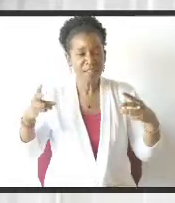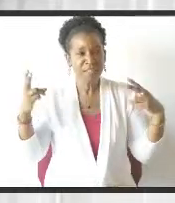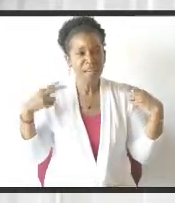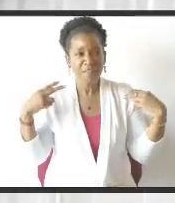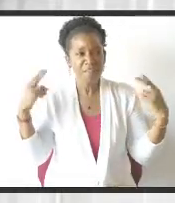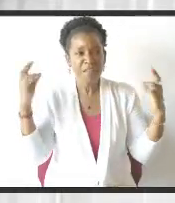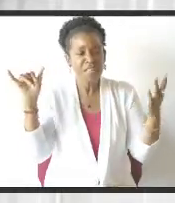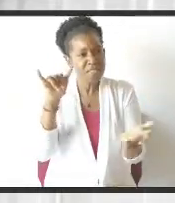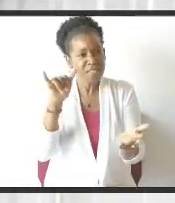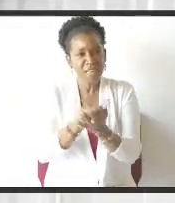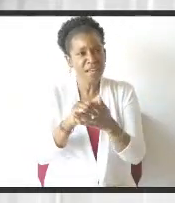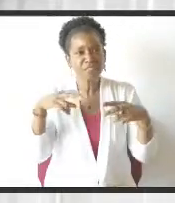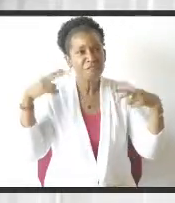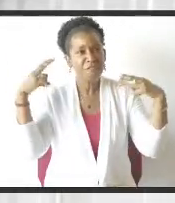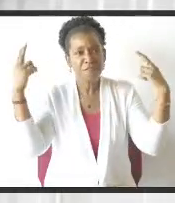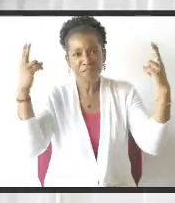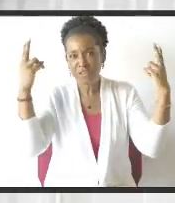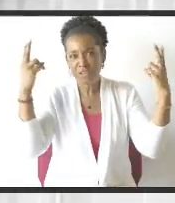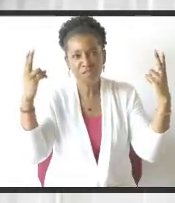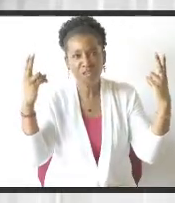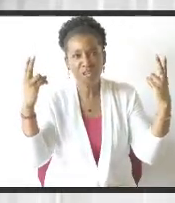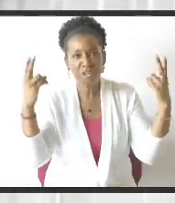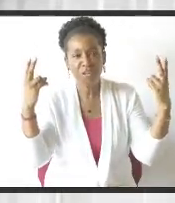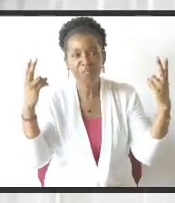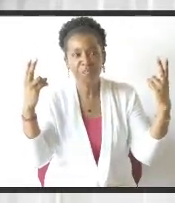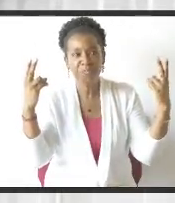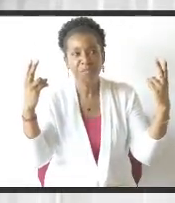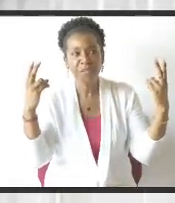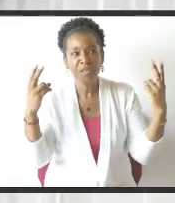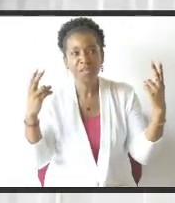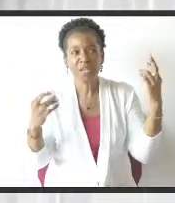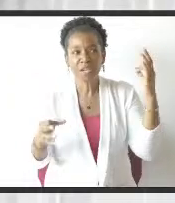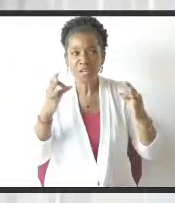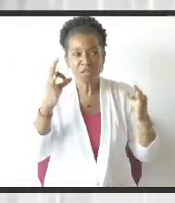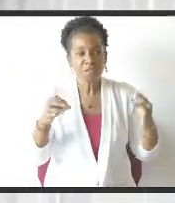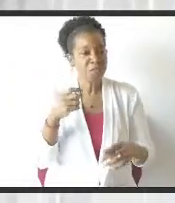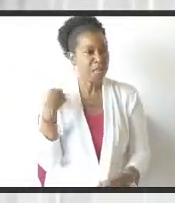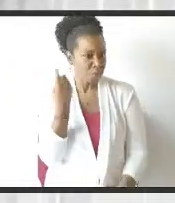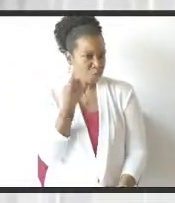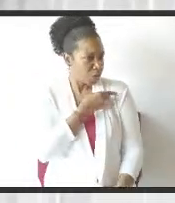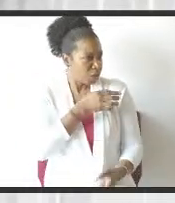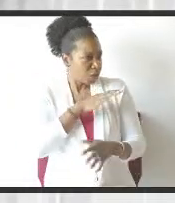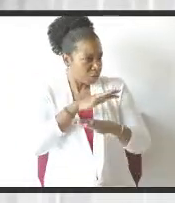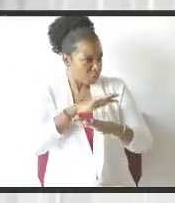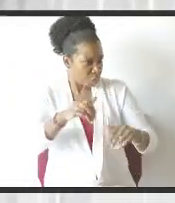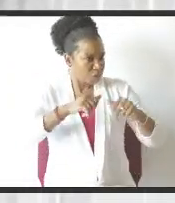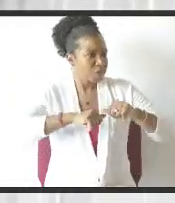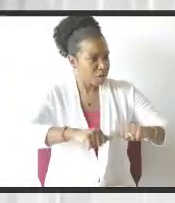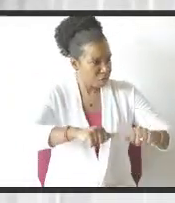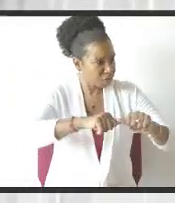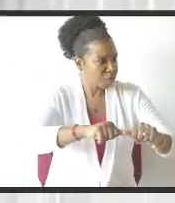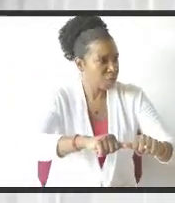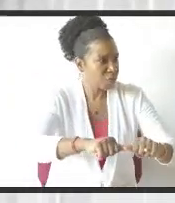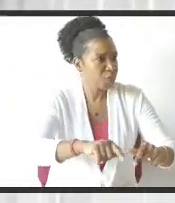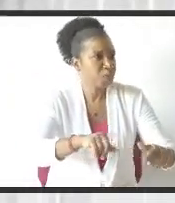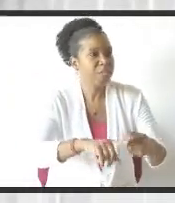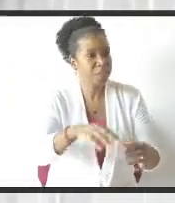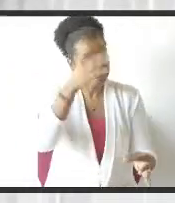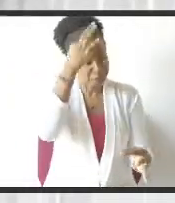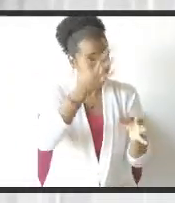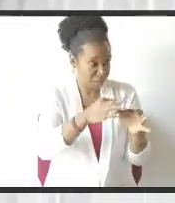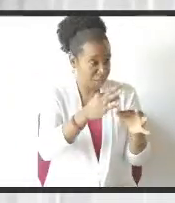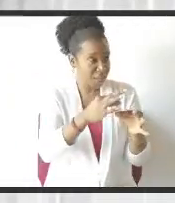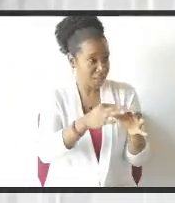My body, I bring it into subjection. There has to be discipline, lest by any means when I preach to others, I myself should be a cast